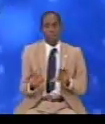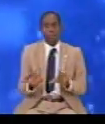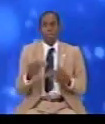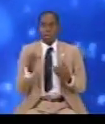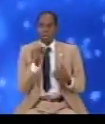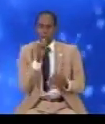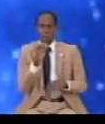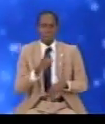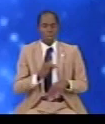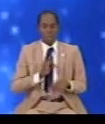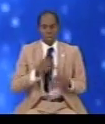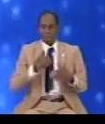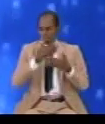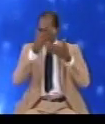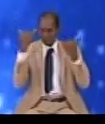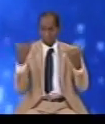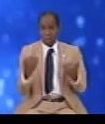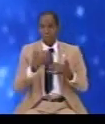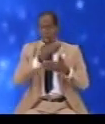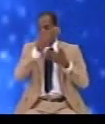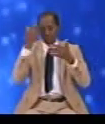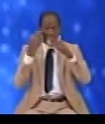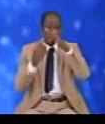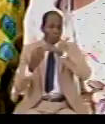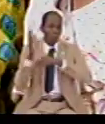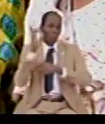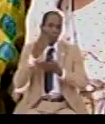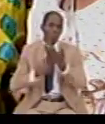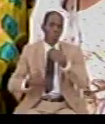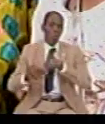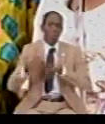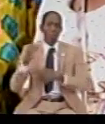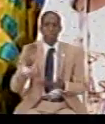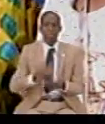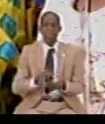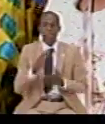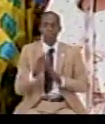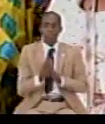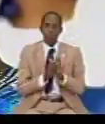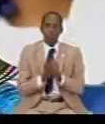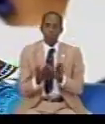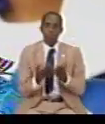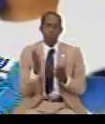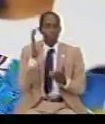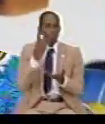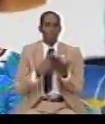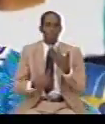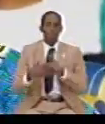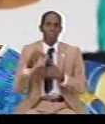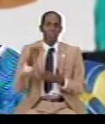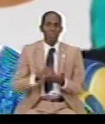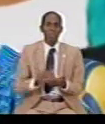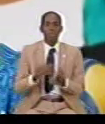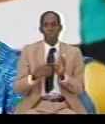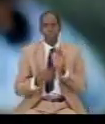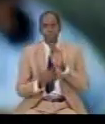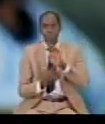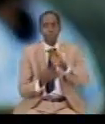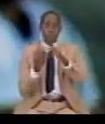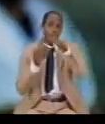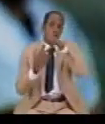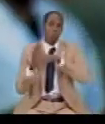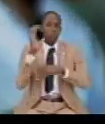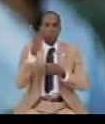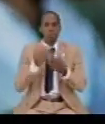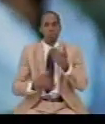now, your forgotten vision will come up again. Passion will come up again. Revelation will come up again.